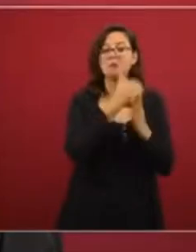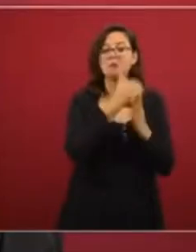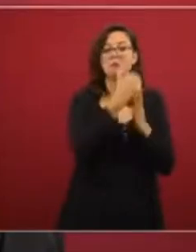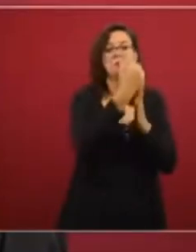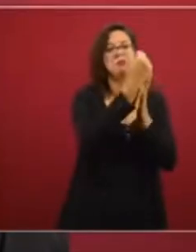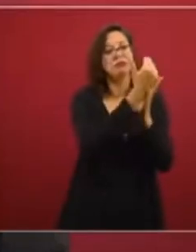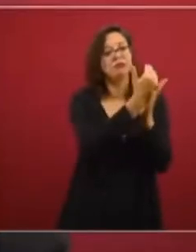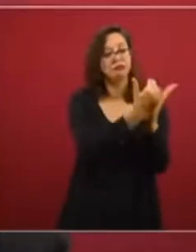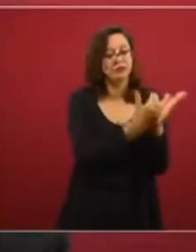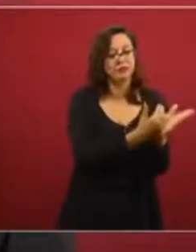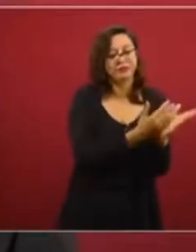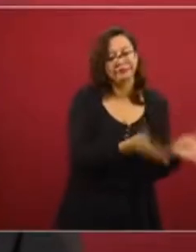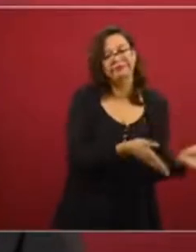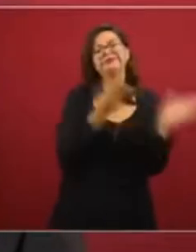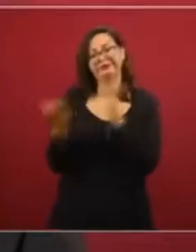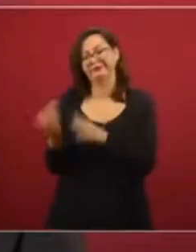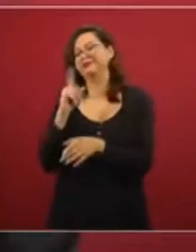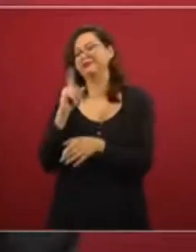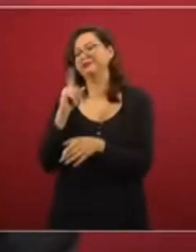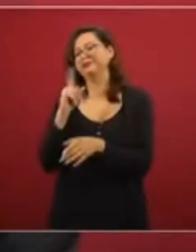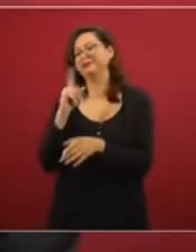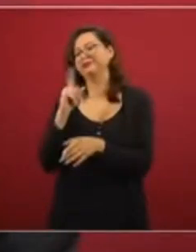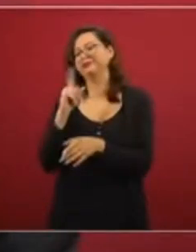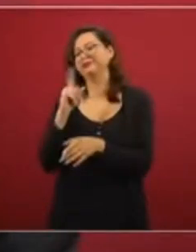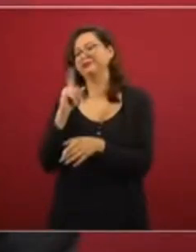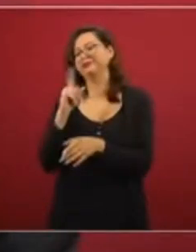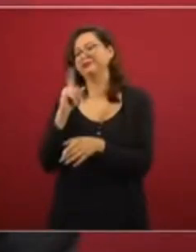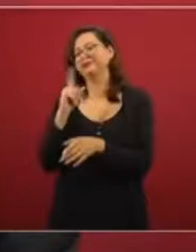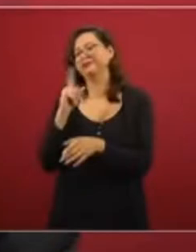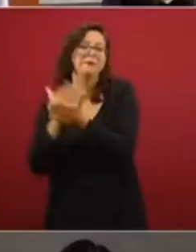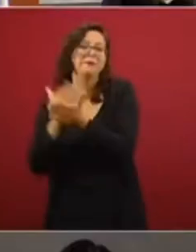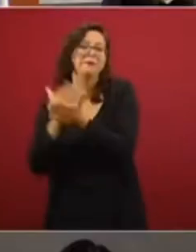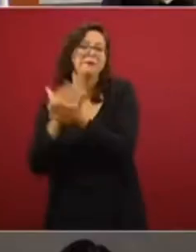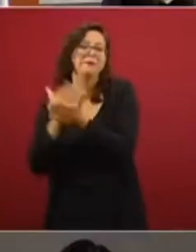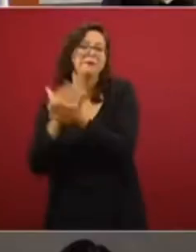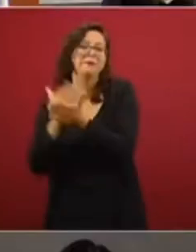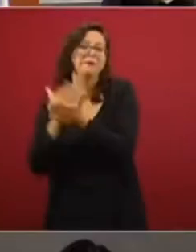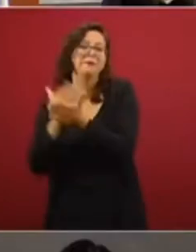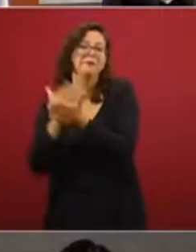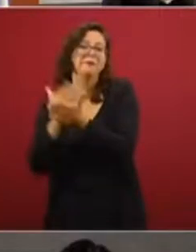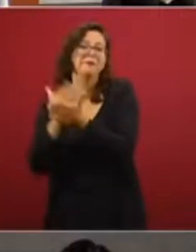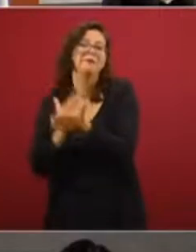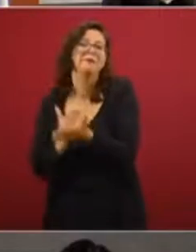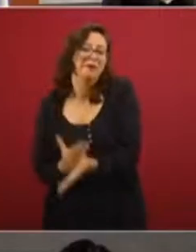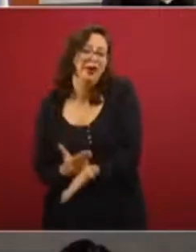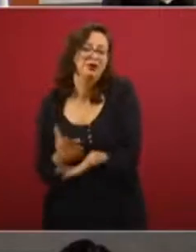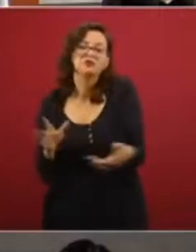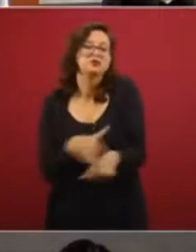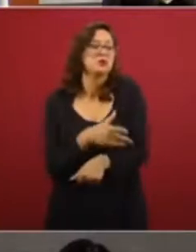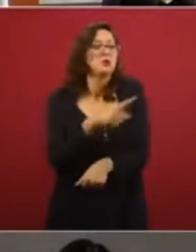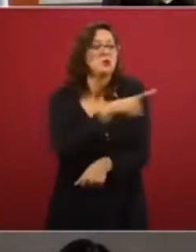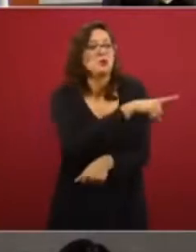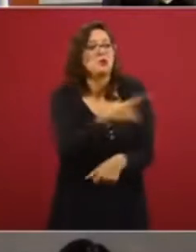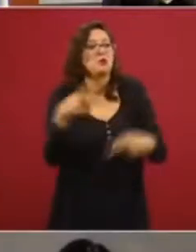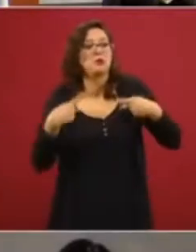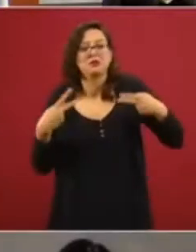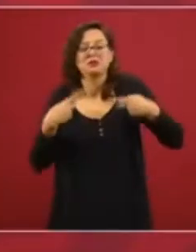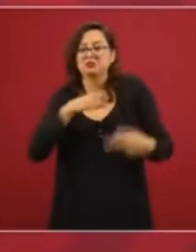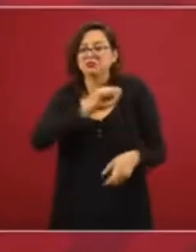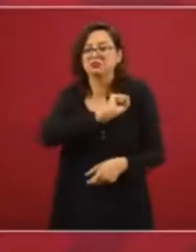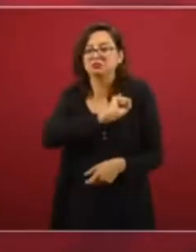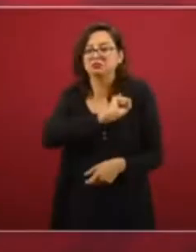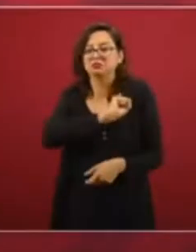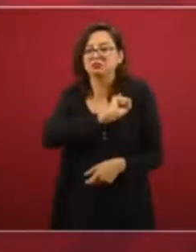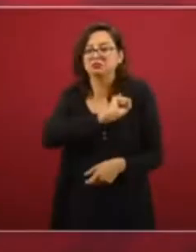symptoms. Hay menos pruebas porque there are less tests. Hay menos personas que necesitan que se les realice la